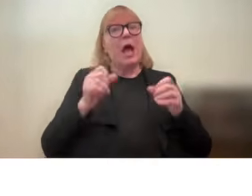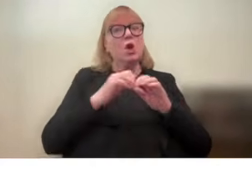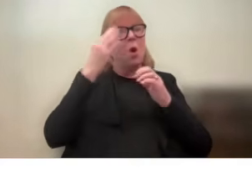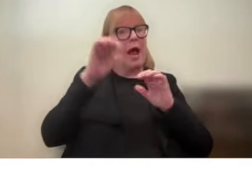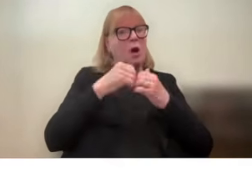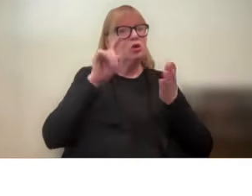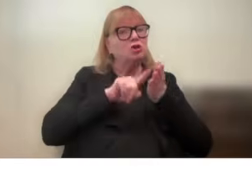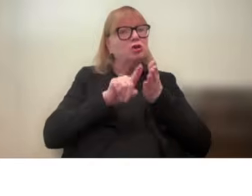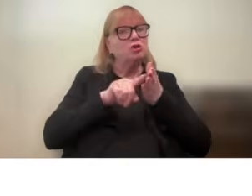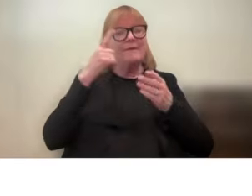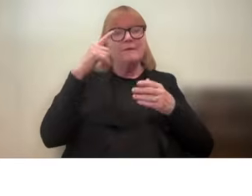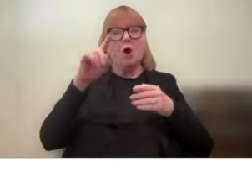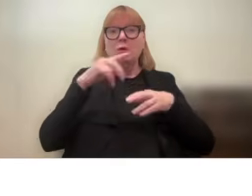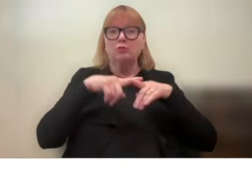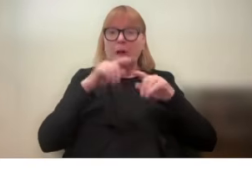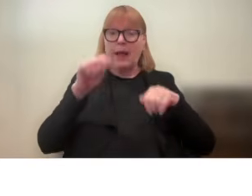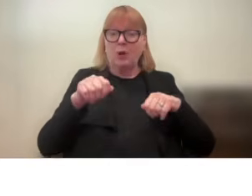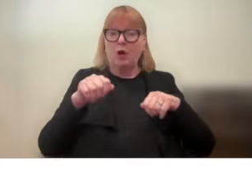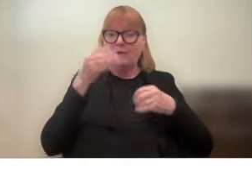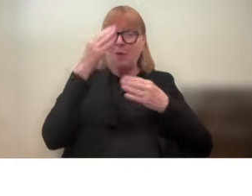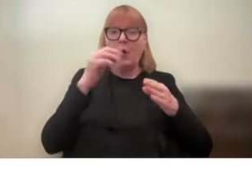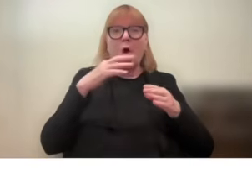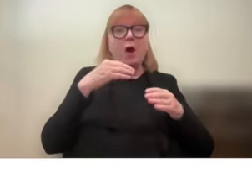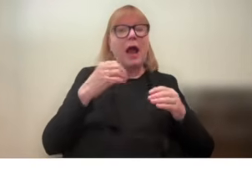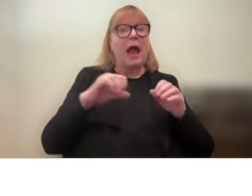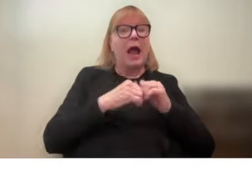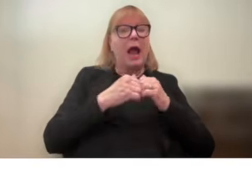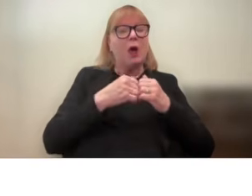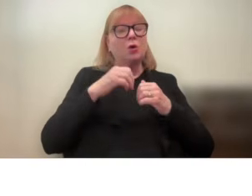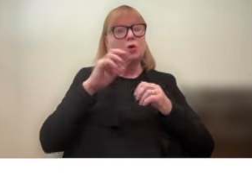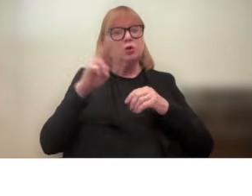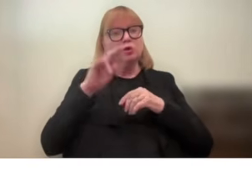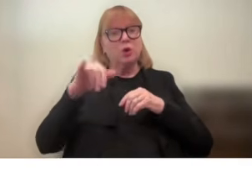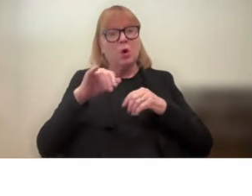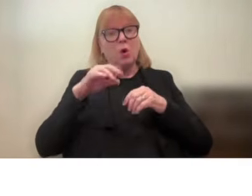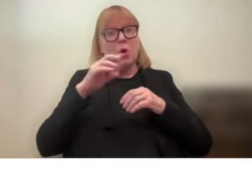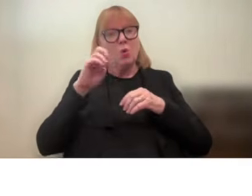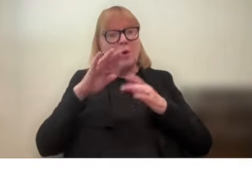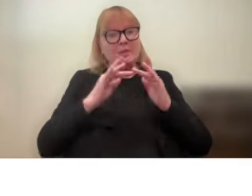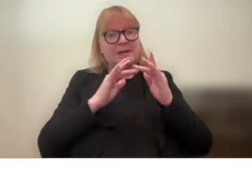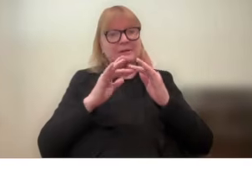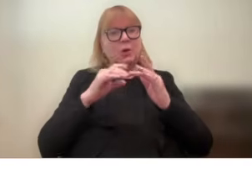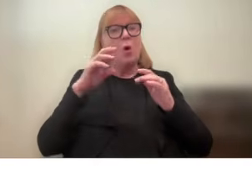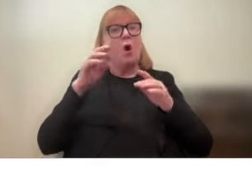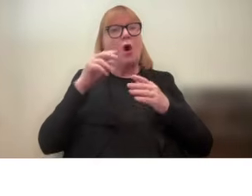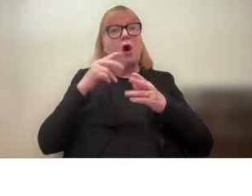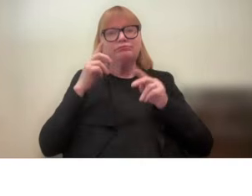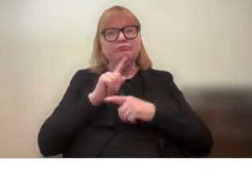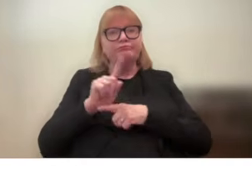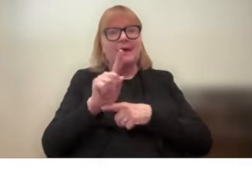to search for reliable information or how to spot suspicious websites or how to navigate a new app without getting